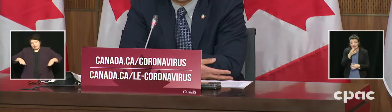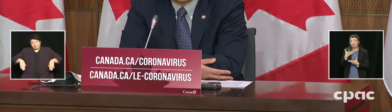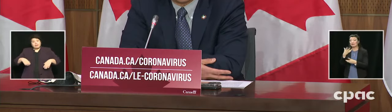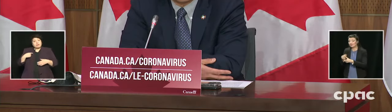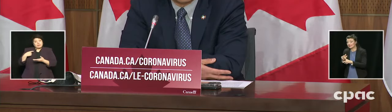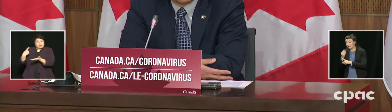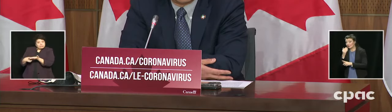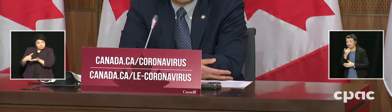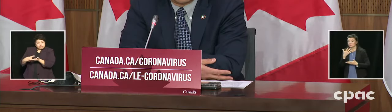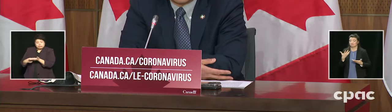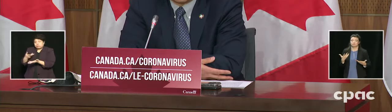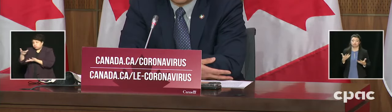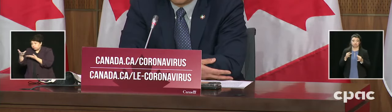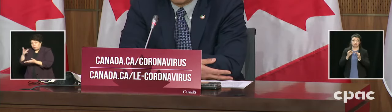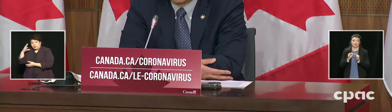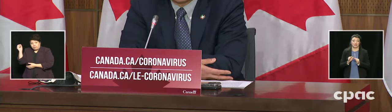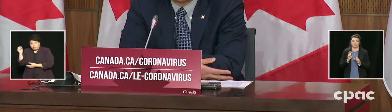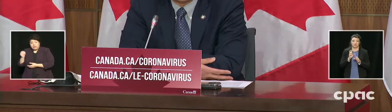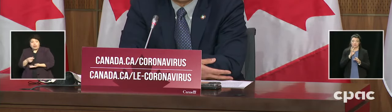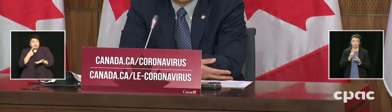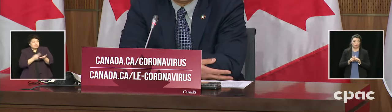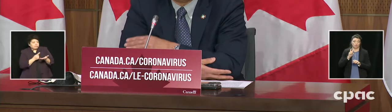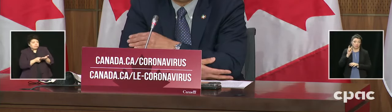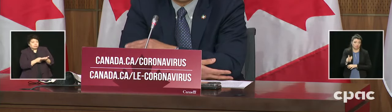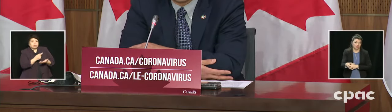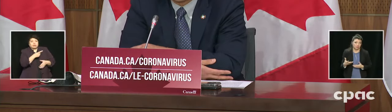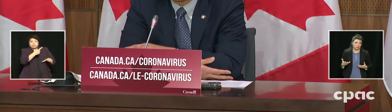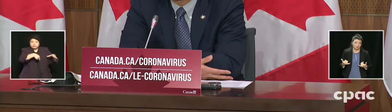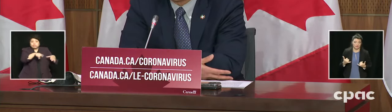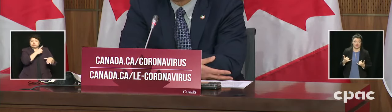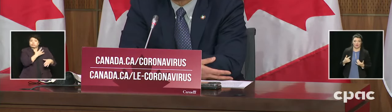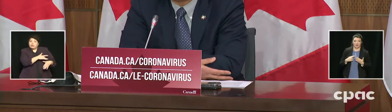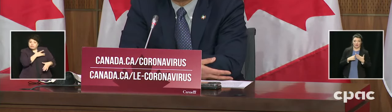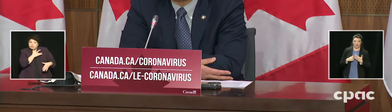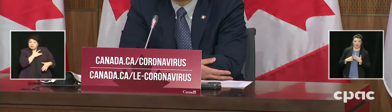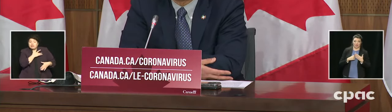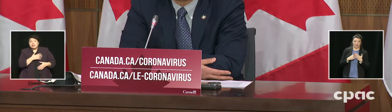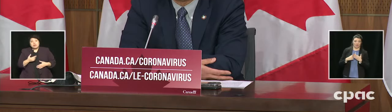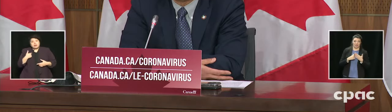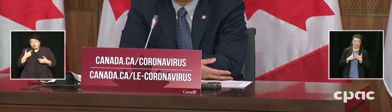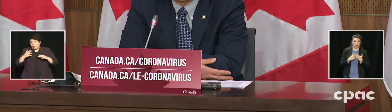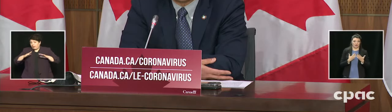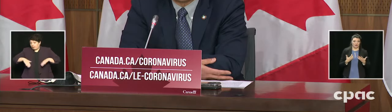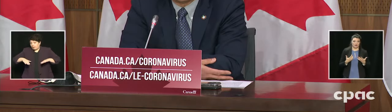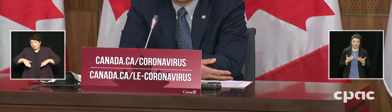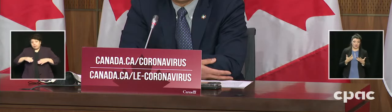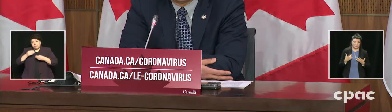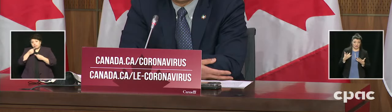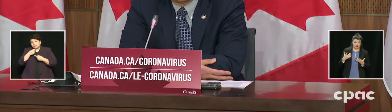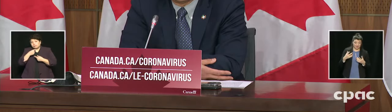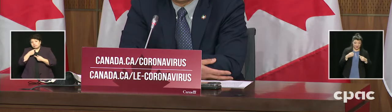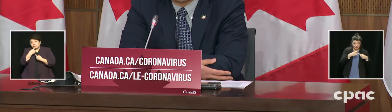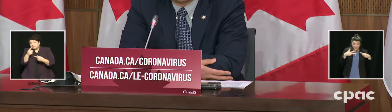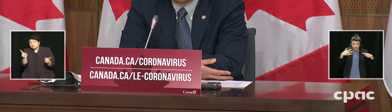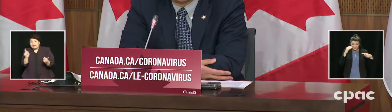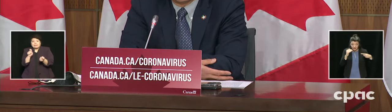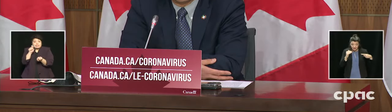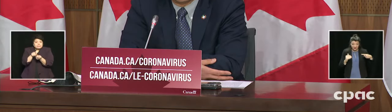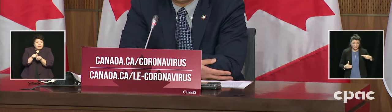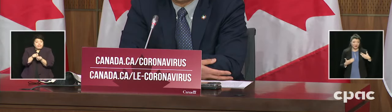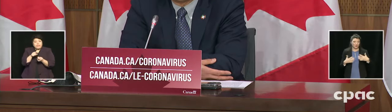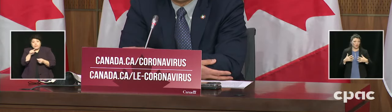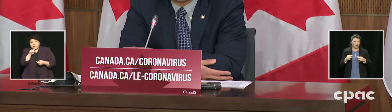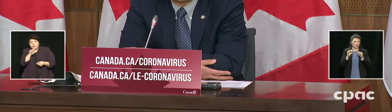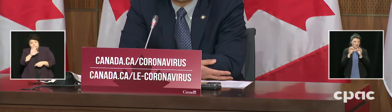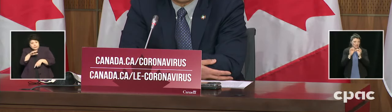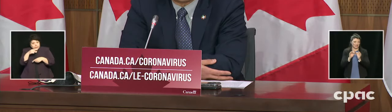et territoires. Actuellement, on ne peut pas donner, comme on dit, un horaire exact. C'est beaucoup de détails comme on dit,